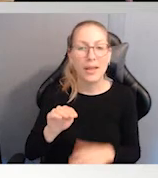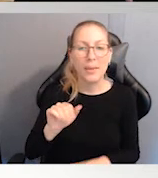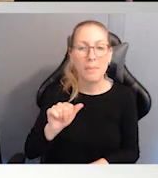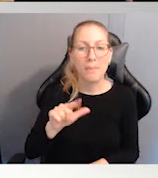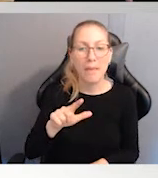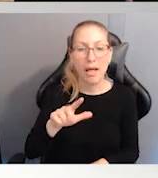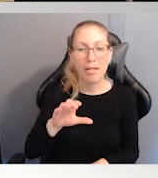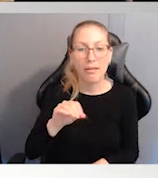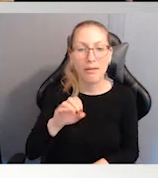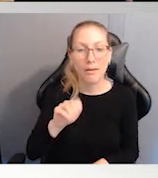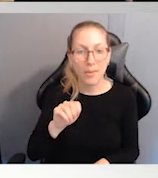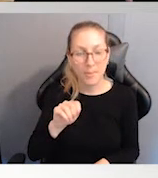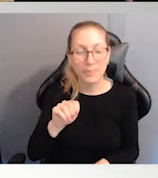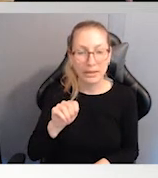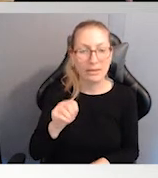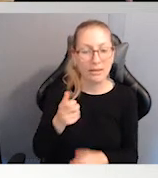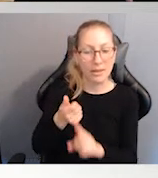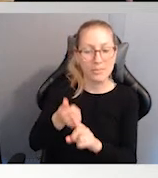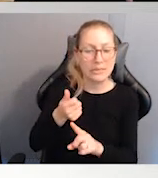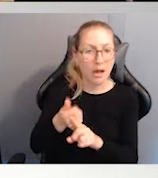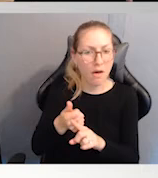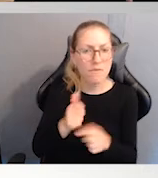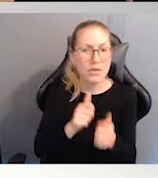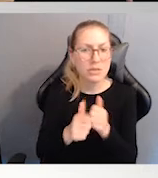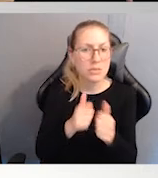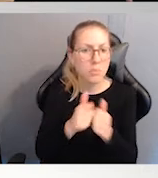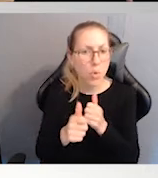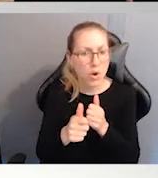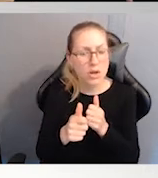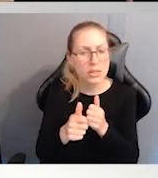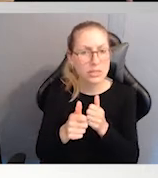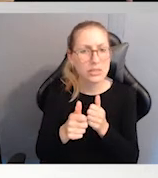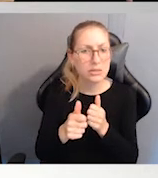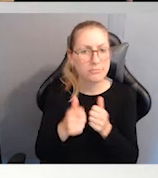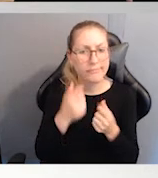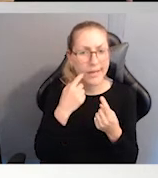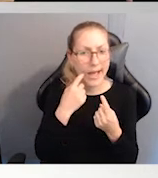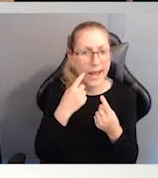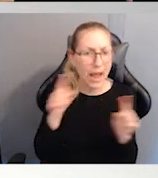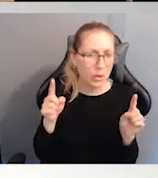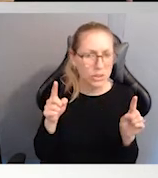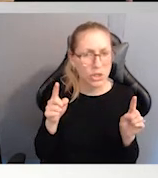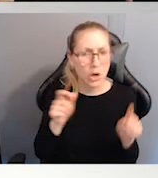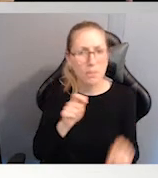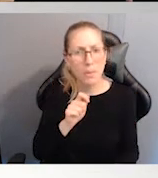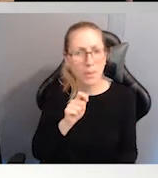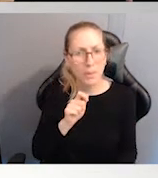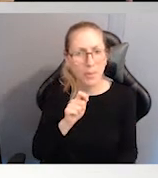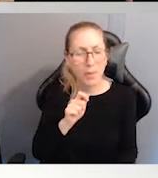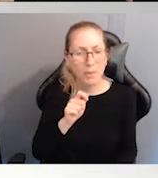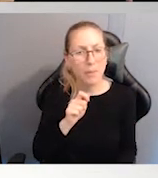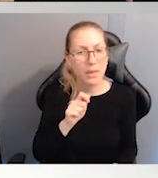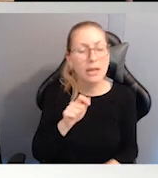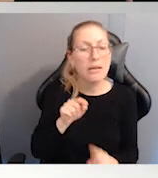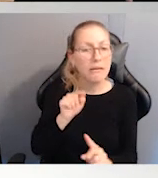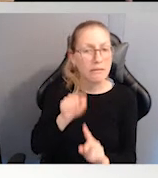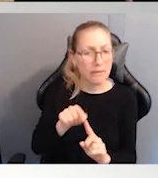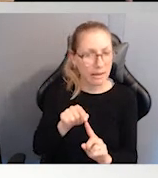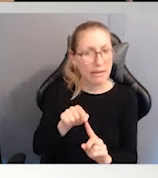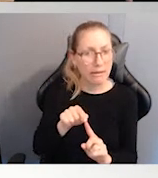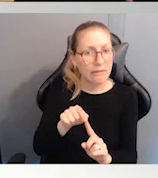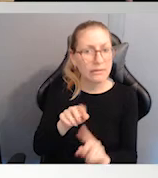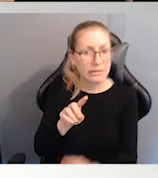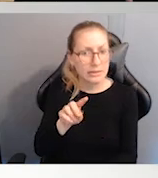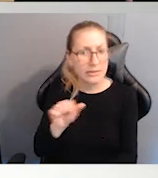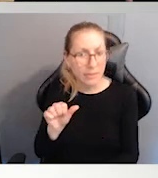broadcaster. He has autism, and he's been on the news, I cannot tell you how many times, and he's actually going to be doing the World Games for